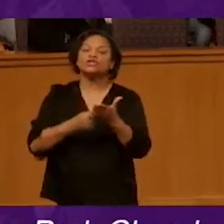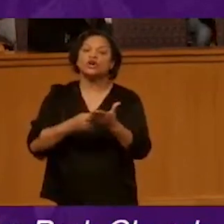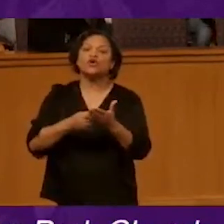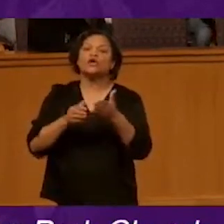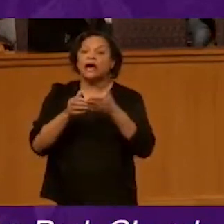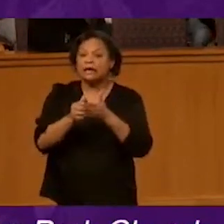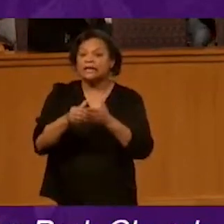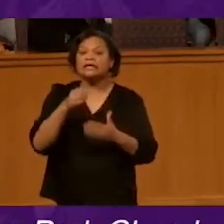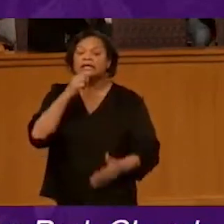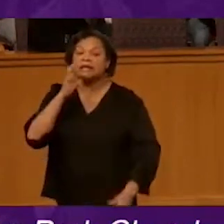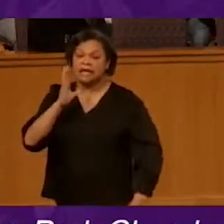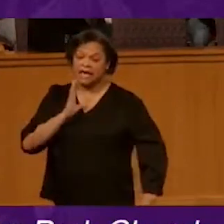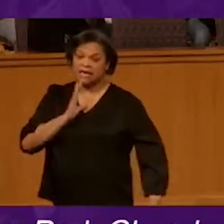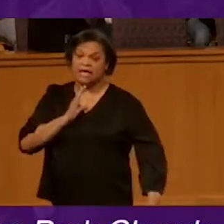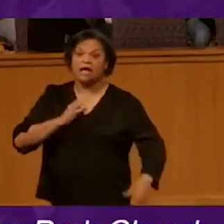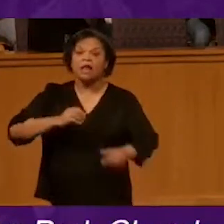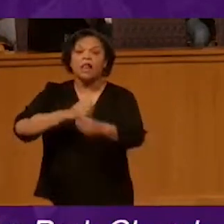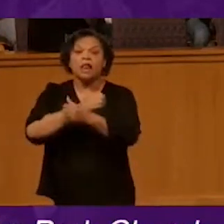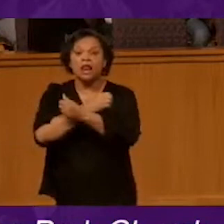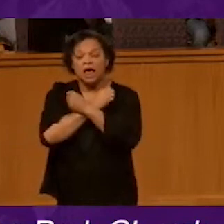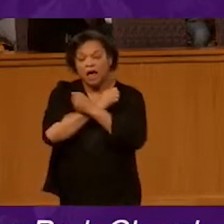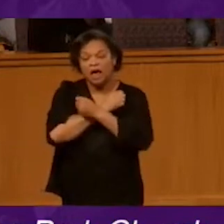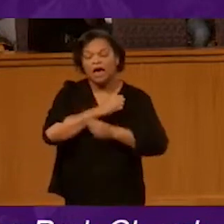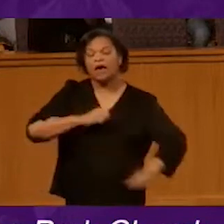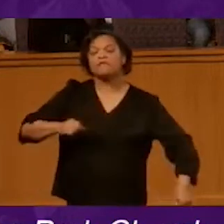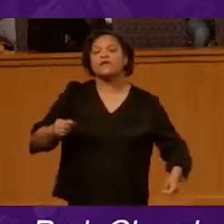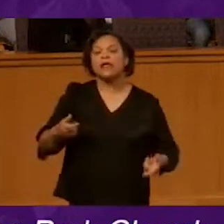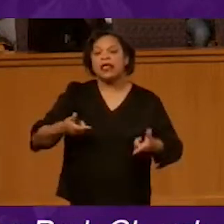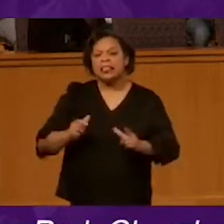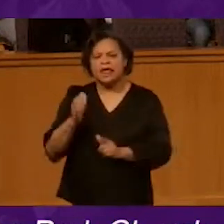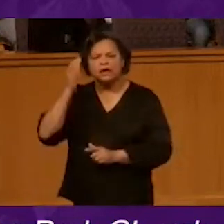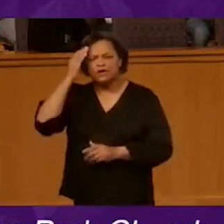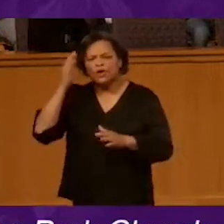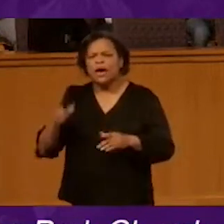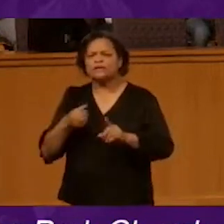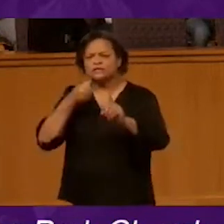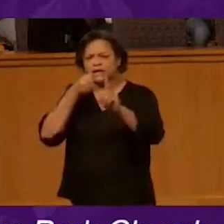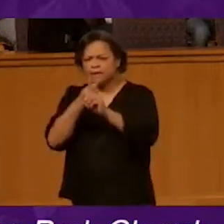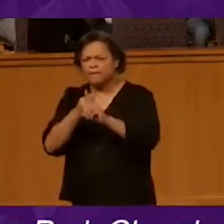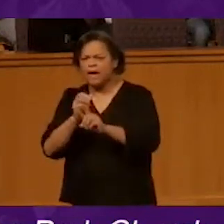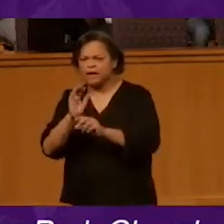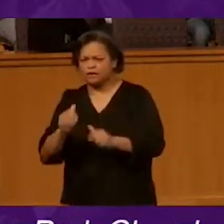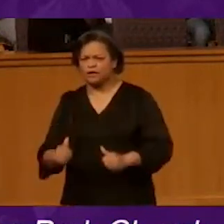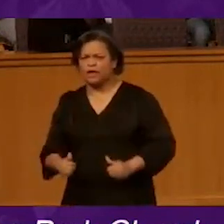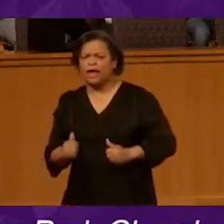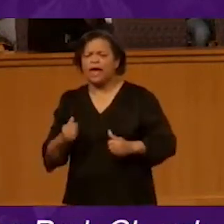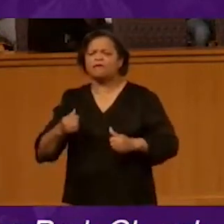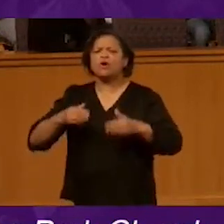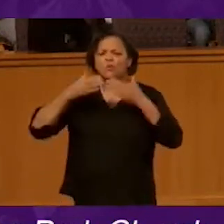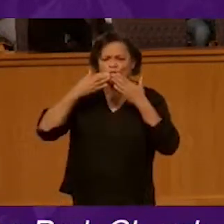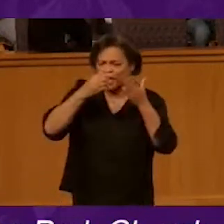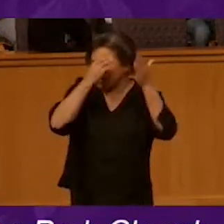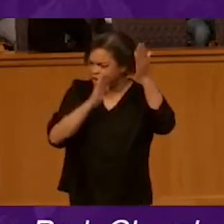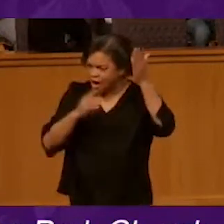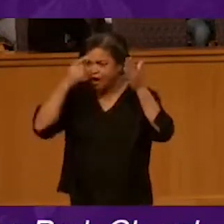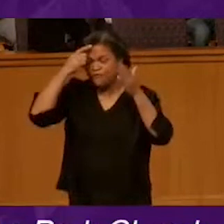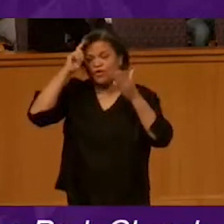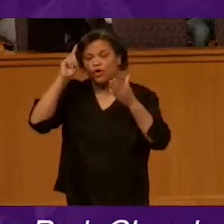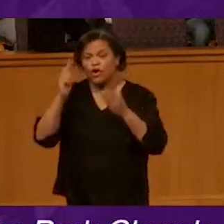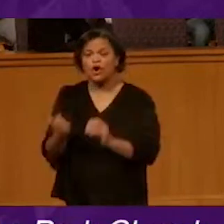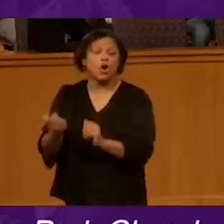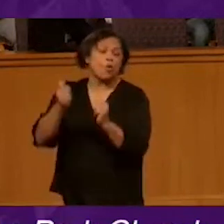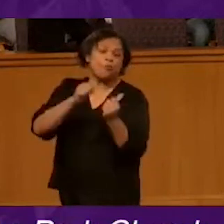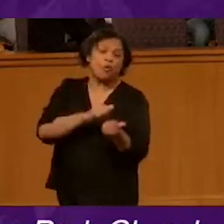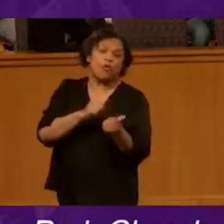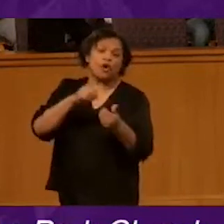by tagging her in your comments and letting her know how she's impacted her your life, how we thank God for her, and just pour